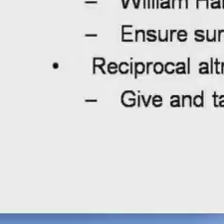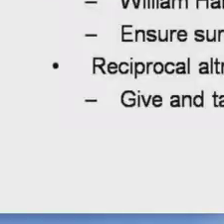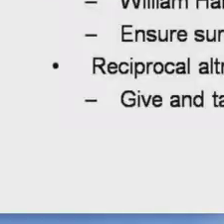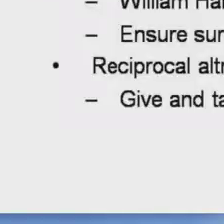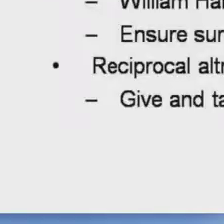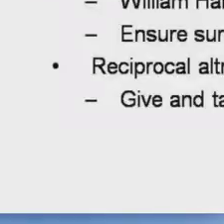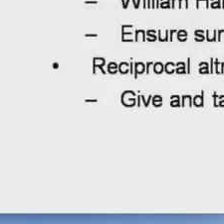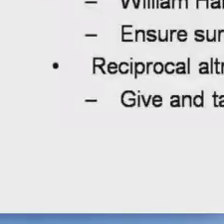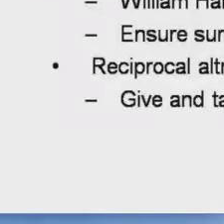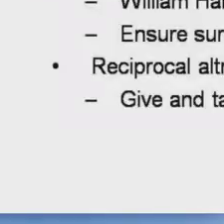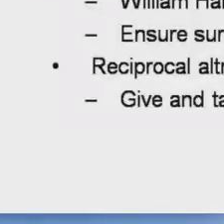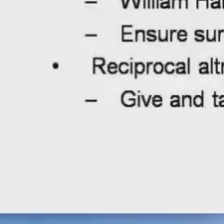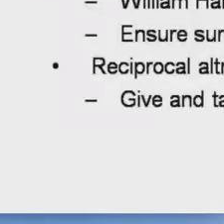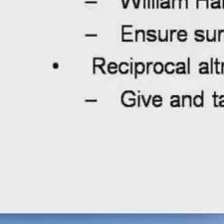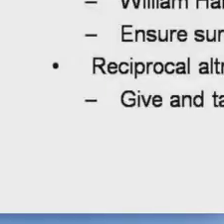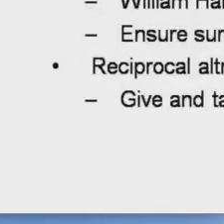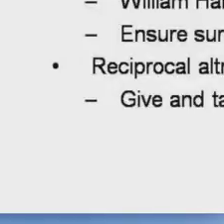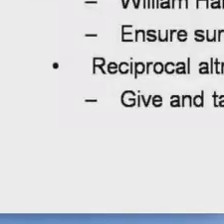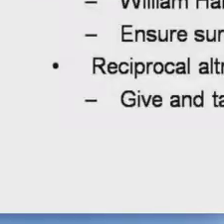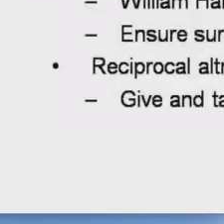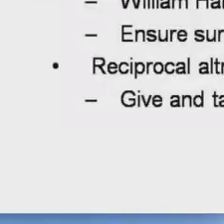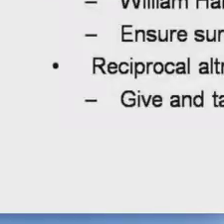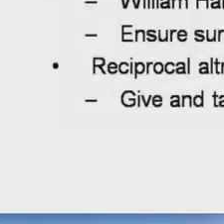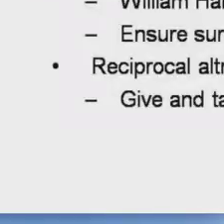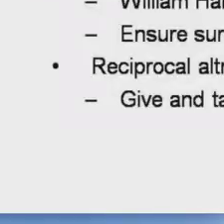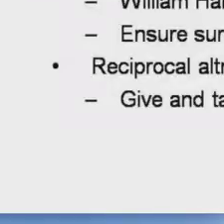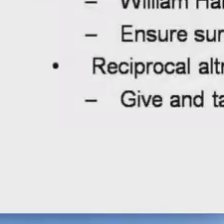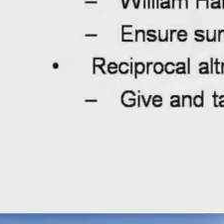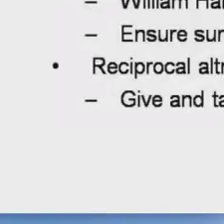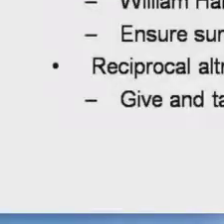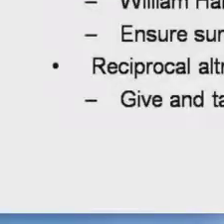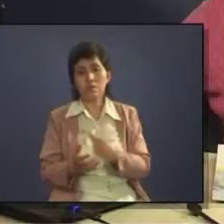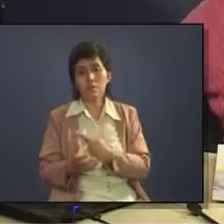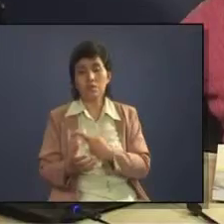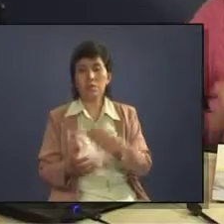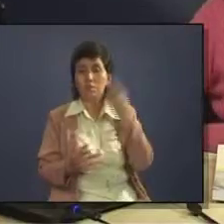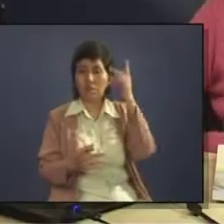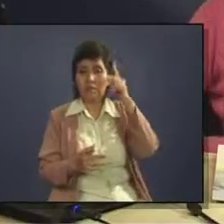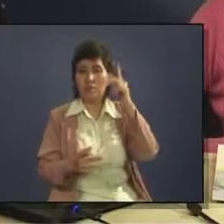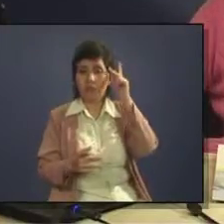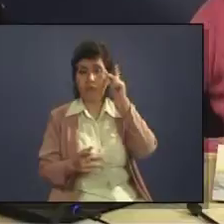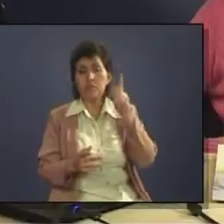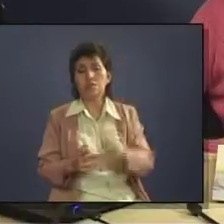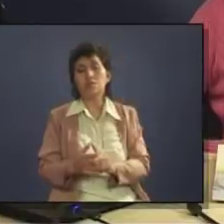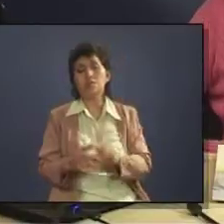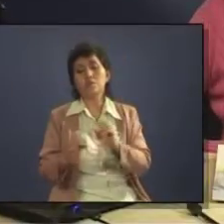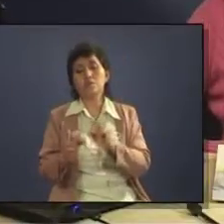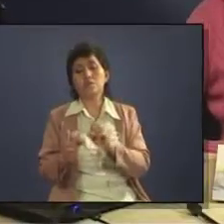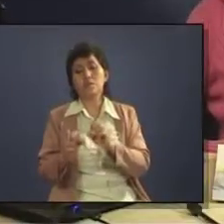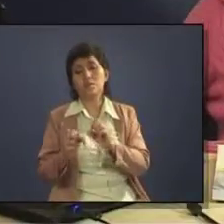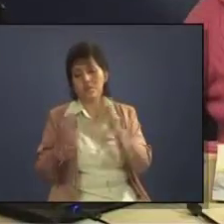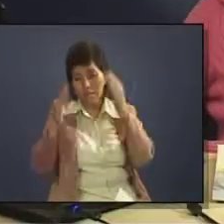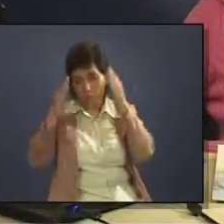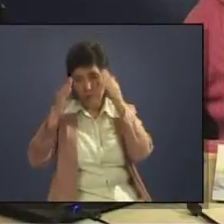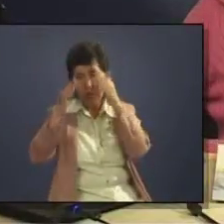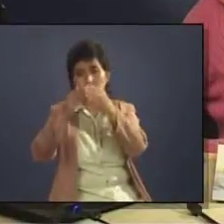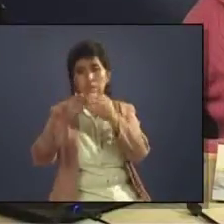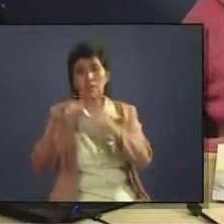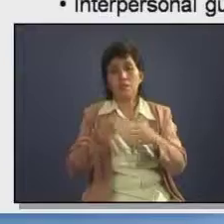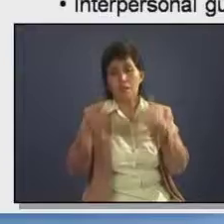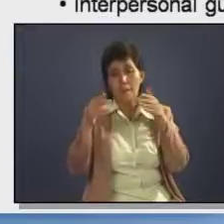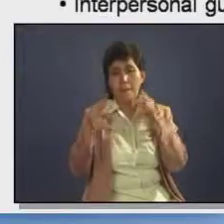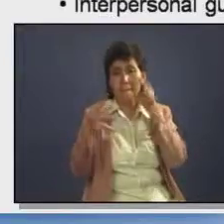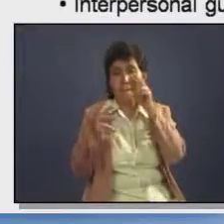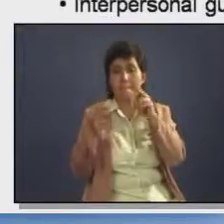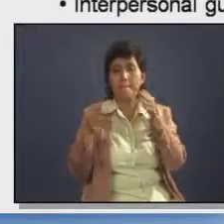and take. Yeah. Next one is also we look in terms of psychological perspective. Now, psychological perspective, when we help,